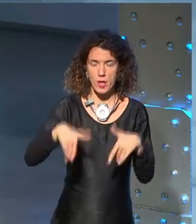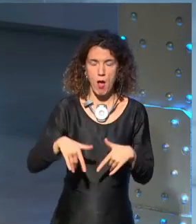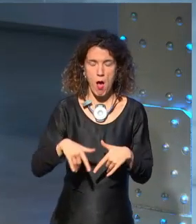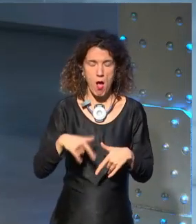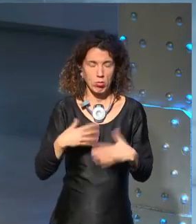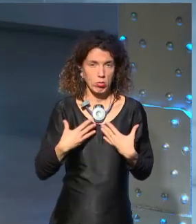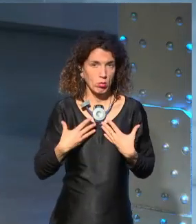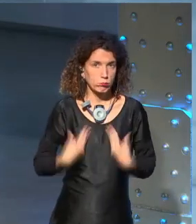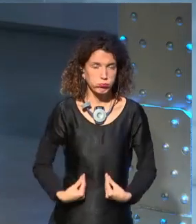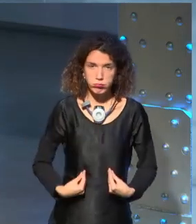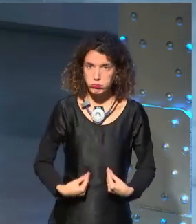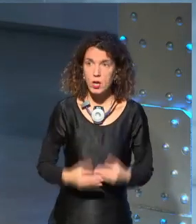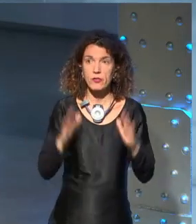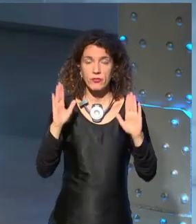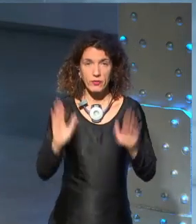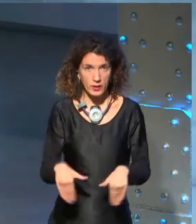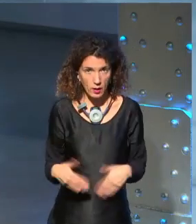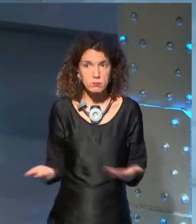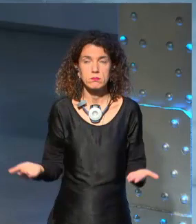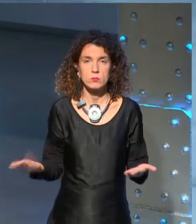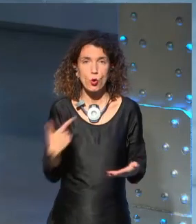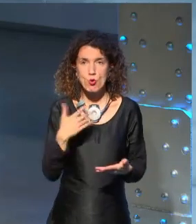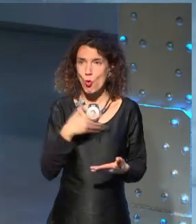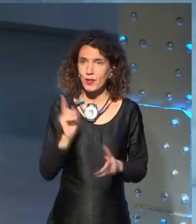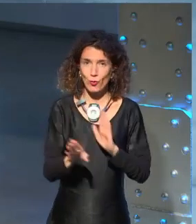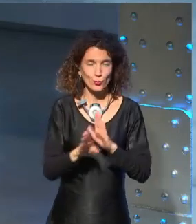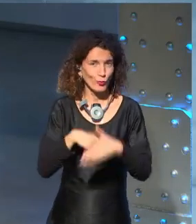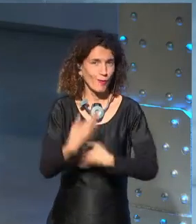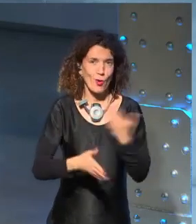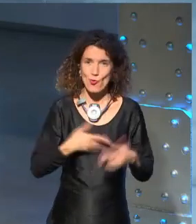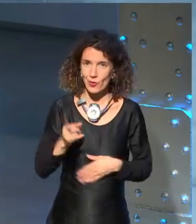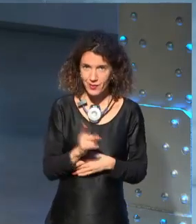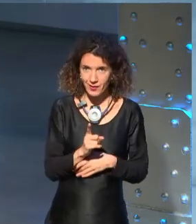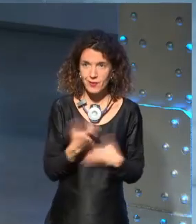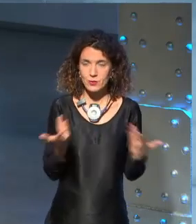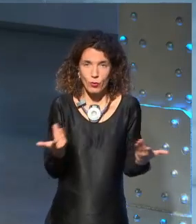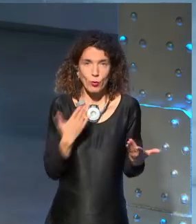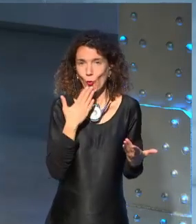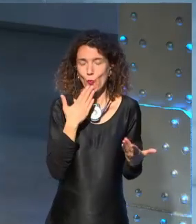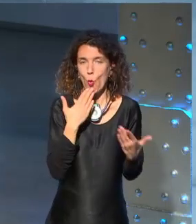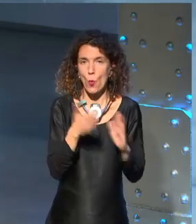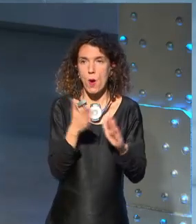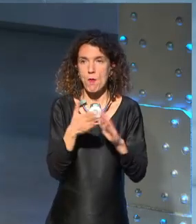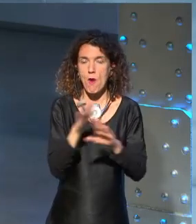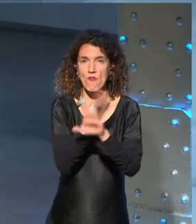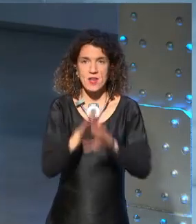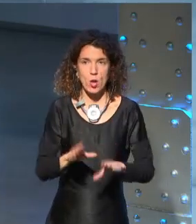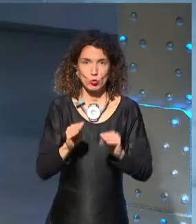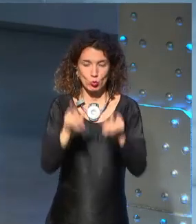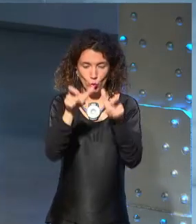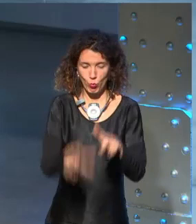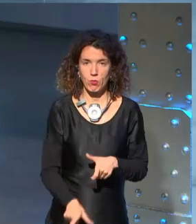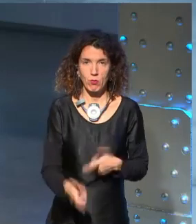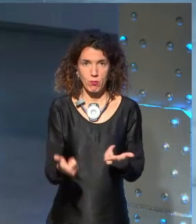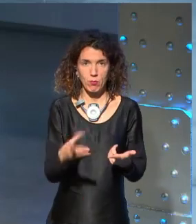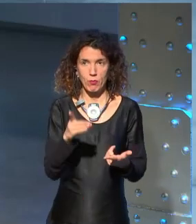can't even go into the house. And that's like the end of Dave Gurney. That was my idea of the